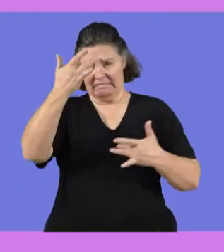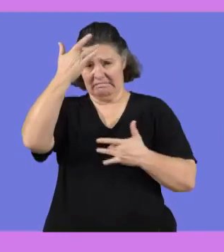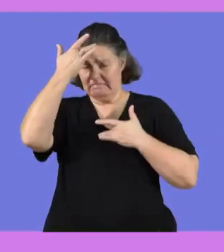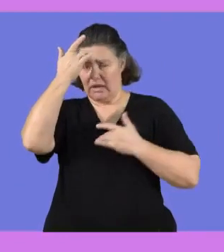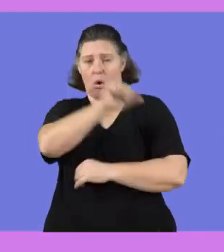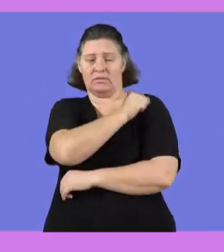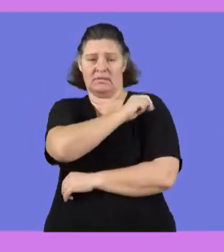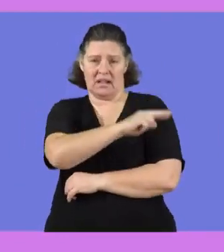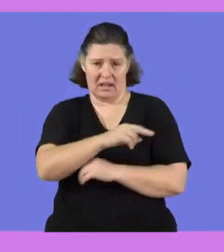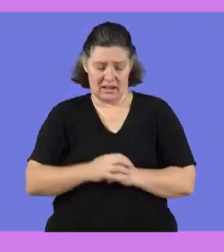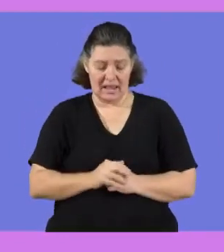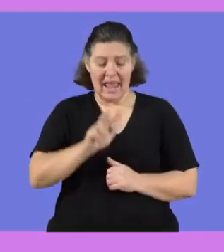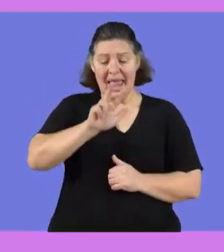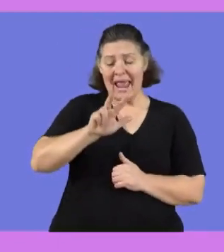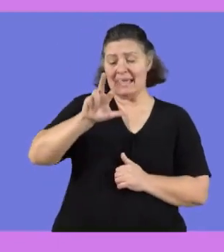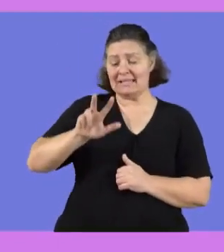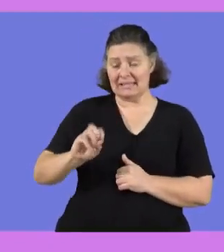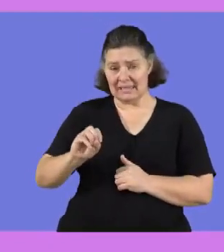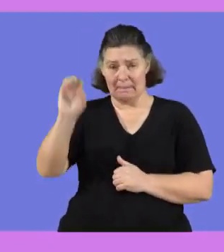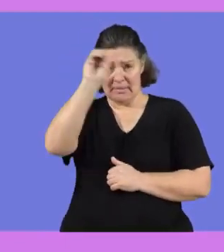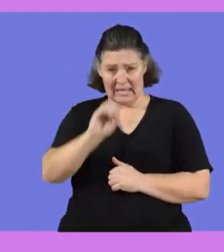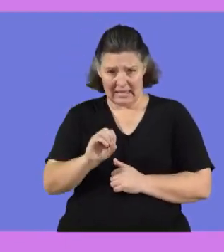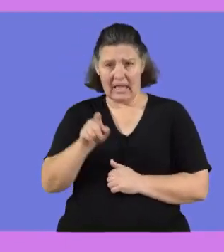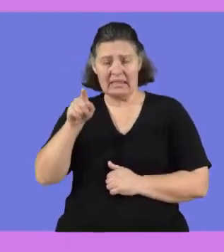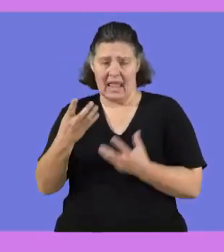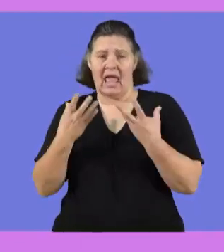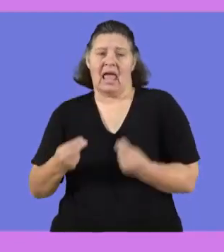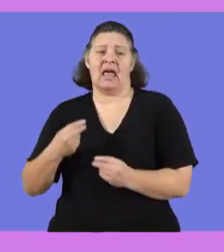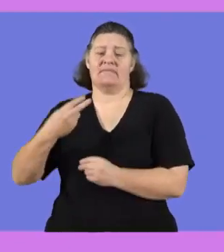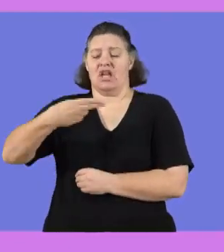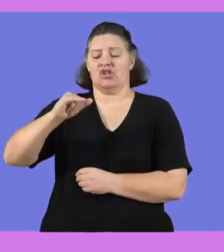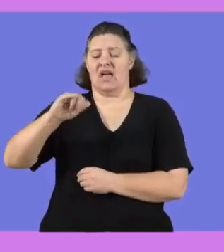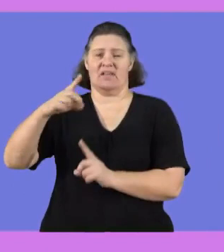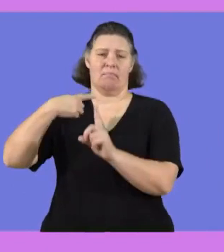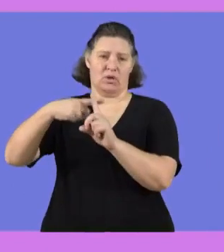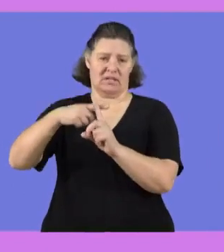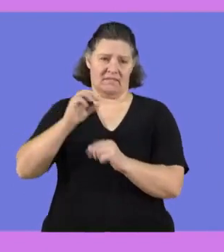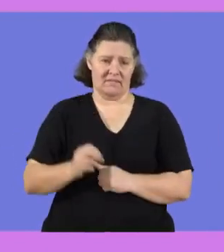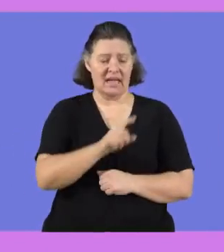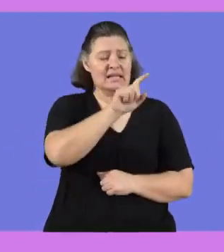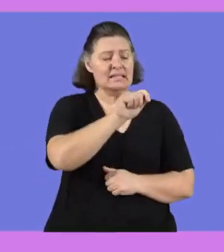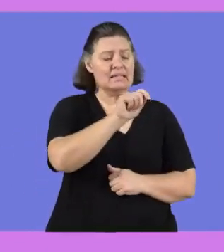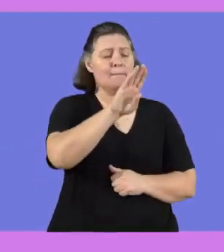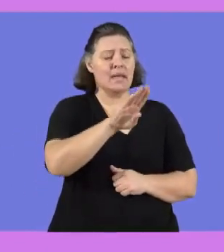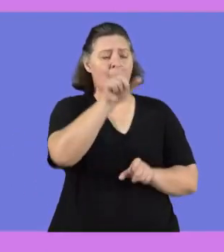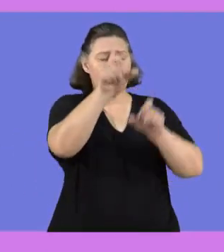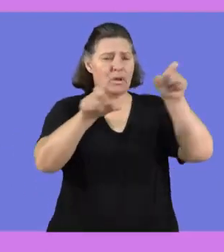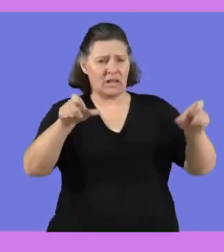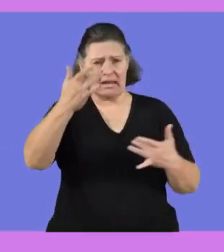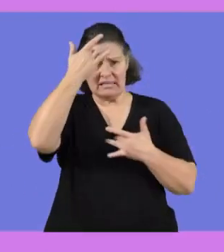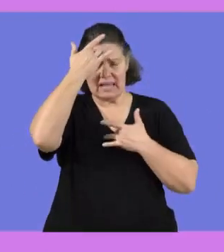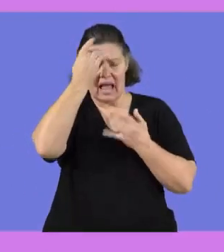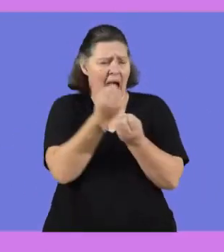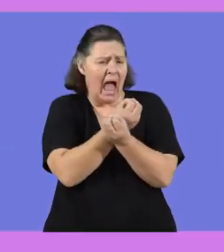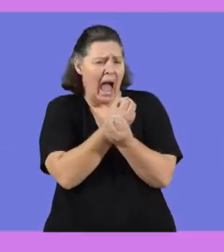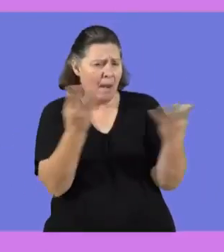1,290 tuberculosis patients at the hospital, and 80% of them are HIV positive. How